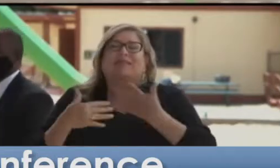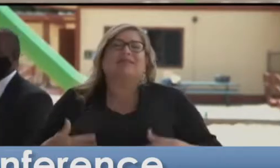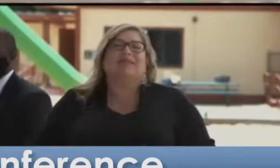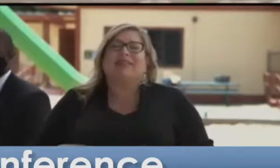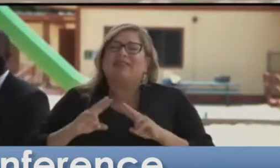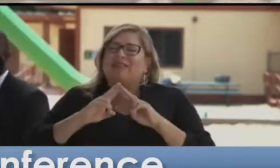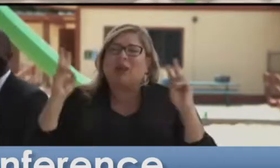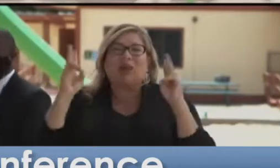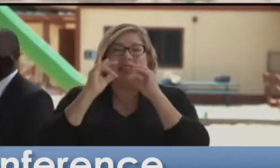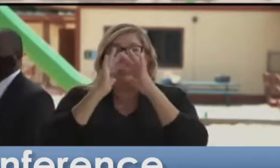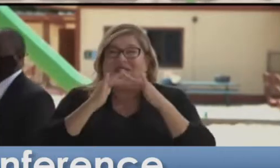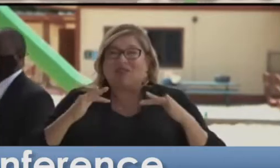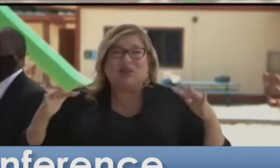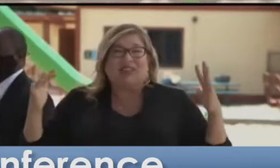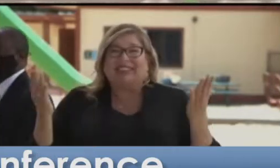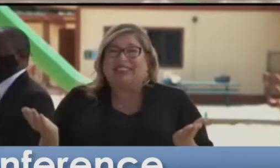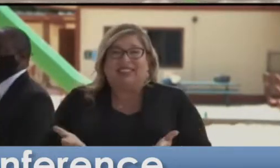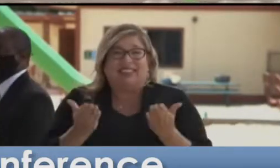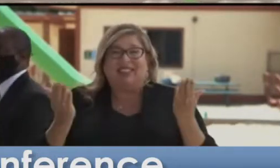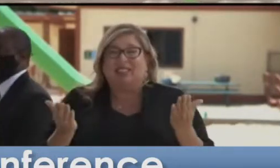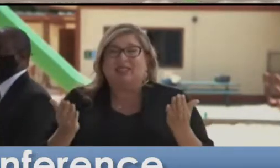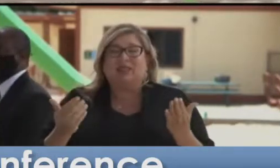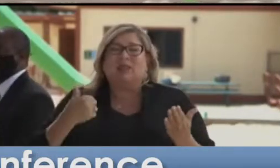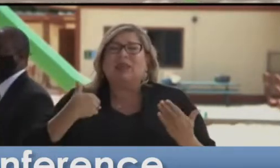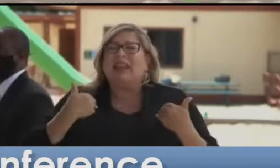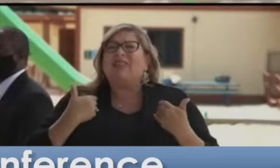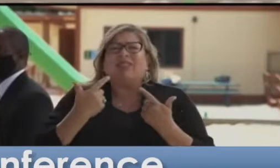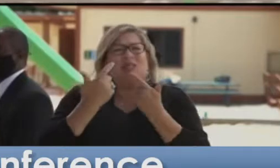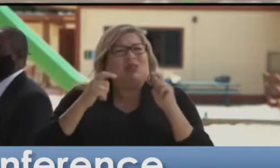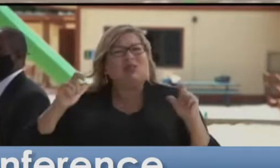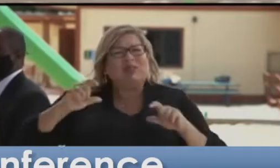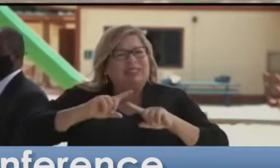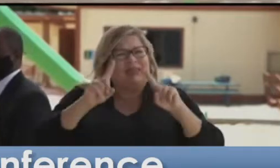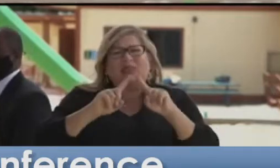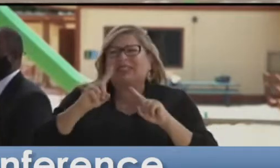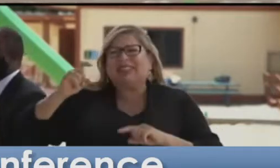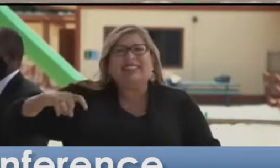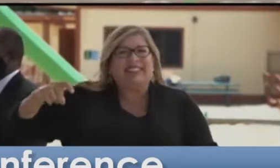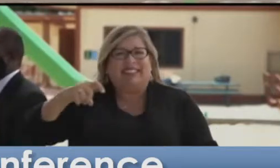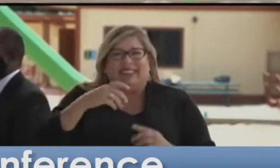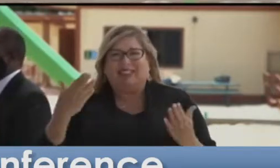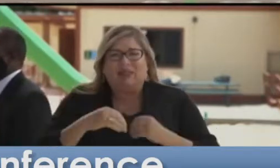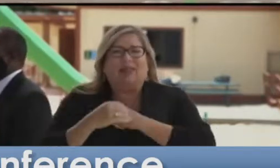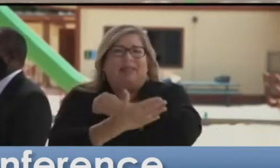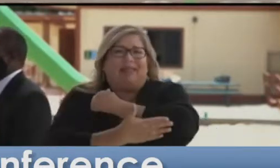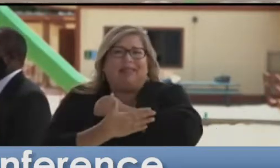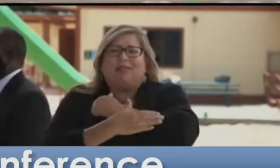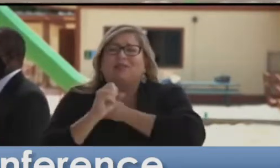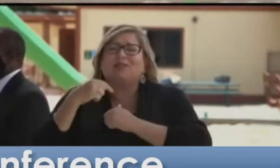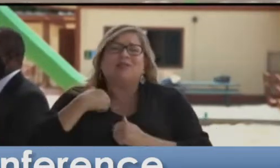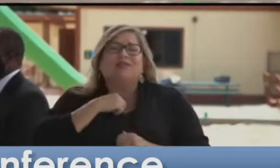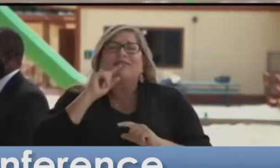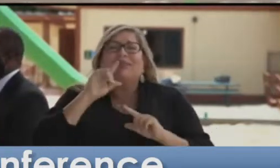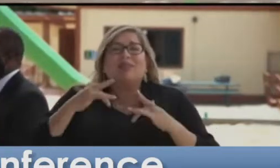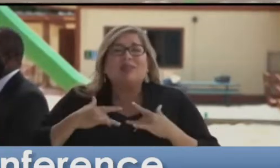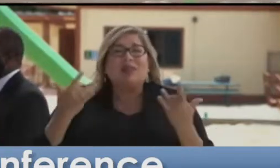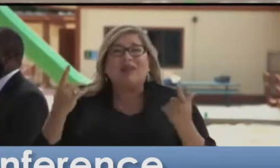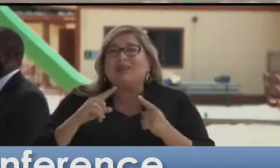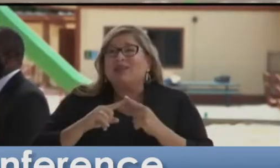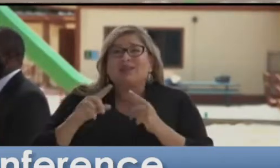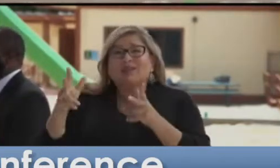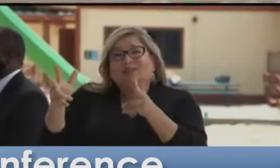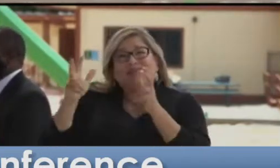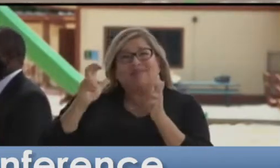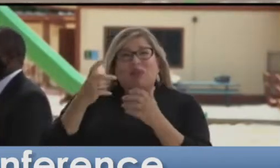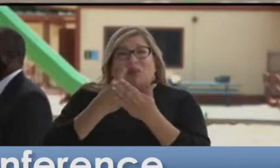very diverse. We have tremendous needs in this county, and so we are so excited today to hear the